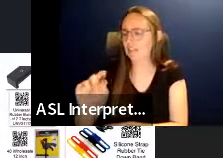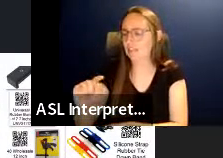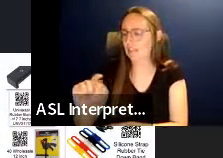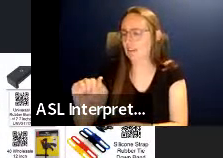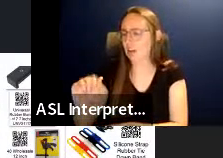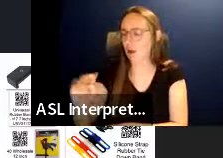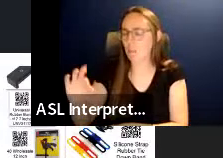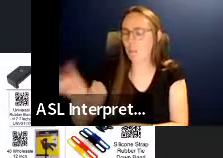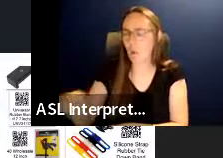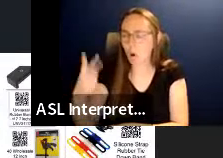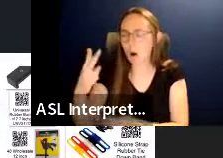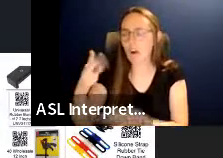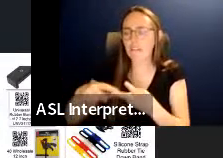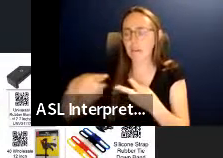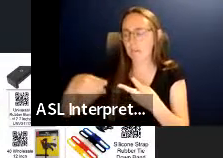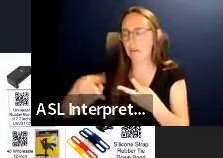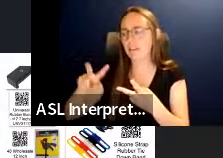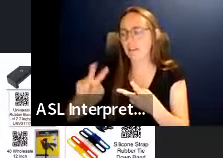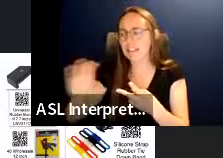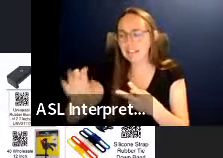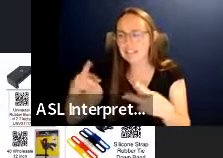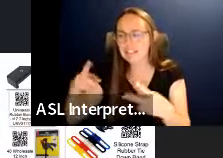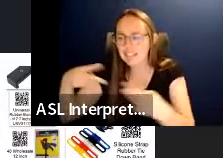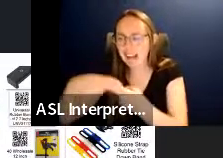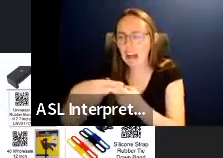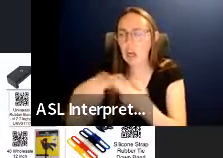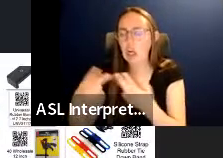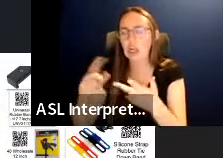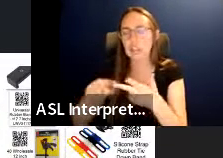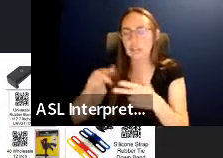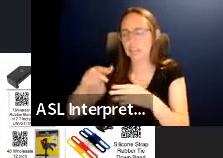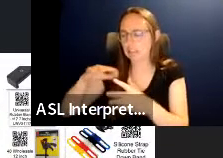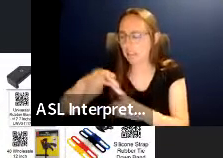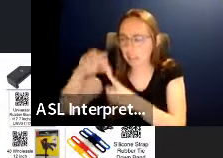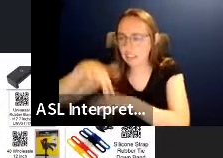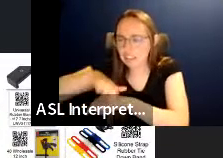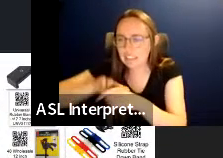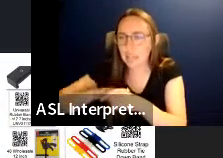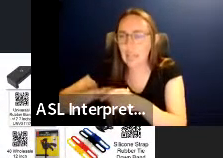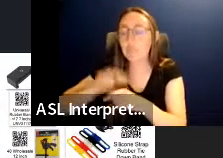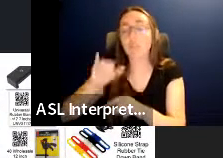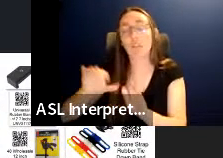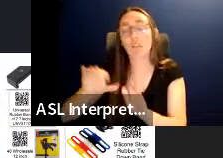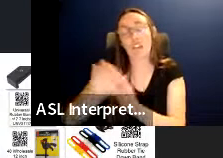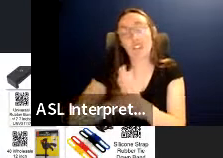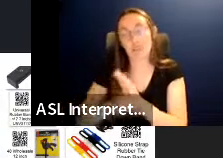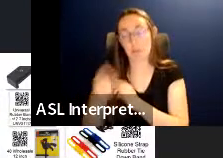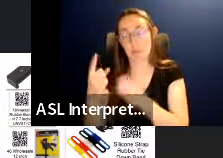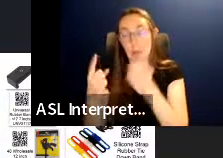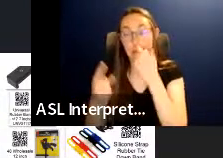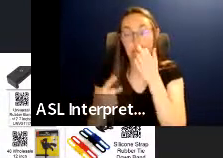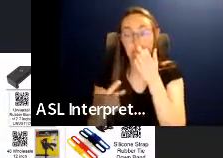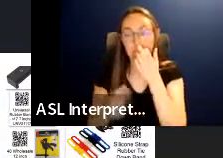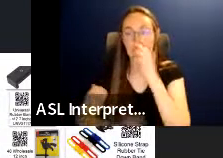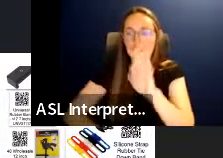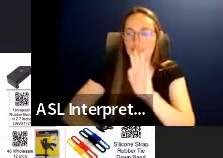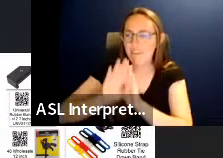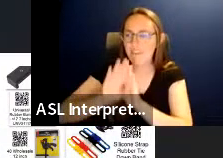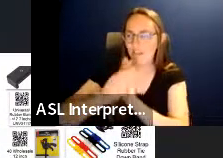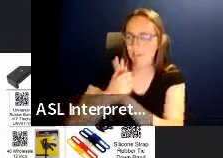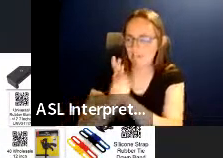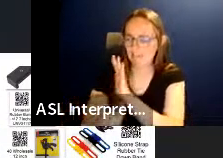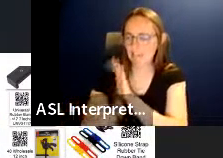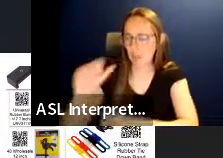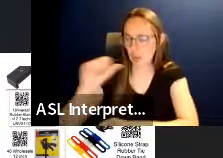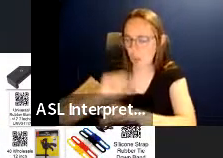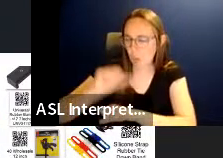with industrial twist ties, working with the specialty tapes. So that's what chapter one is all about, is developing skills, working with